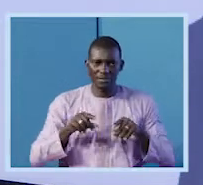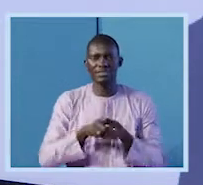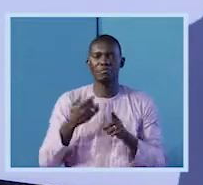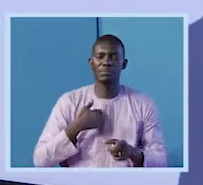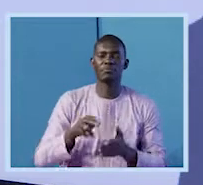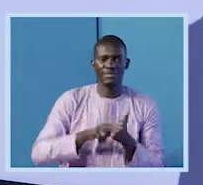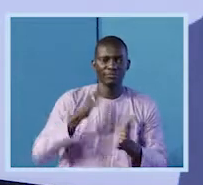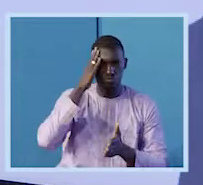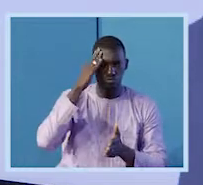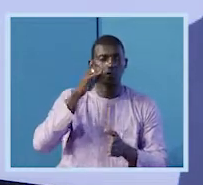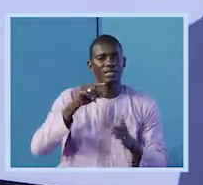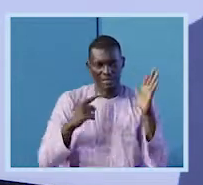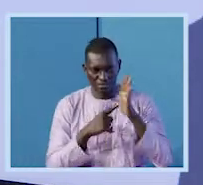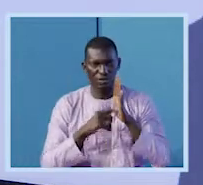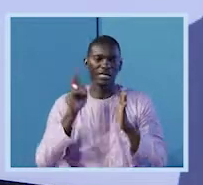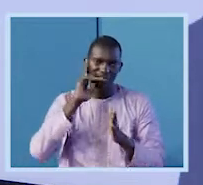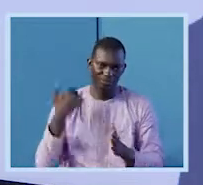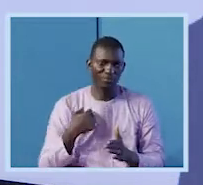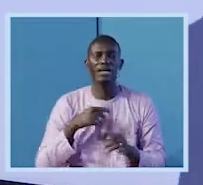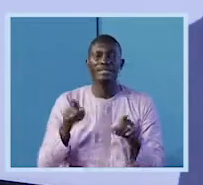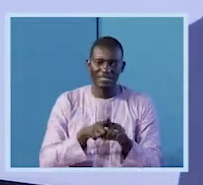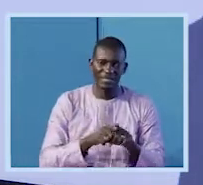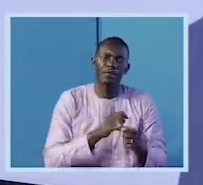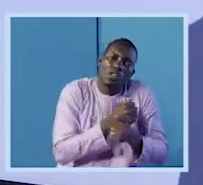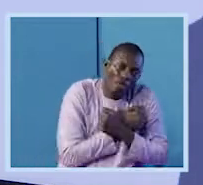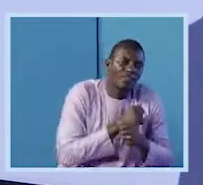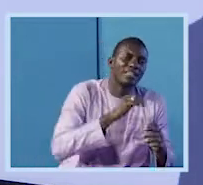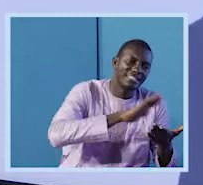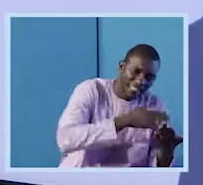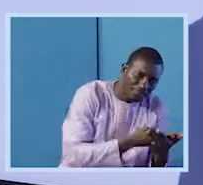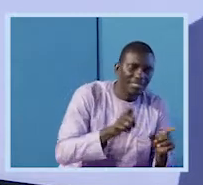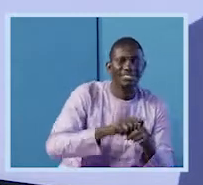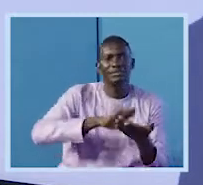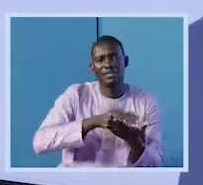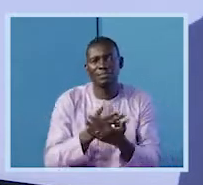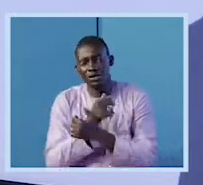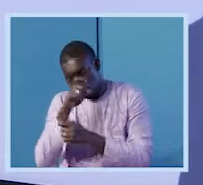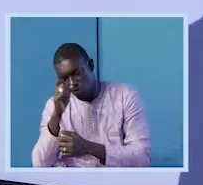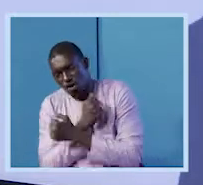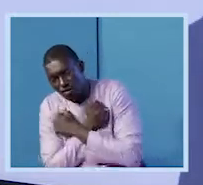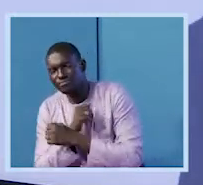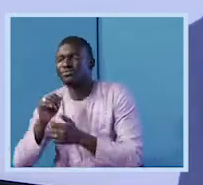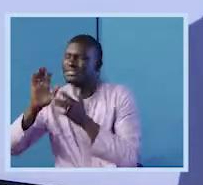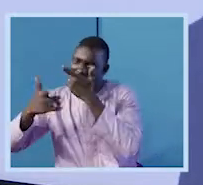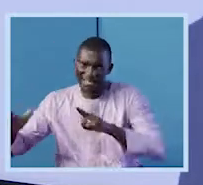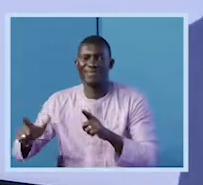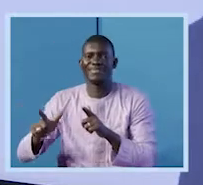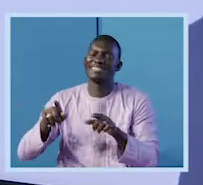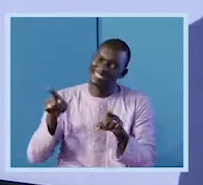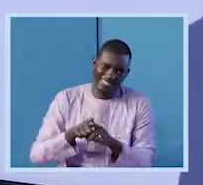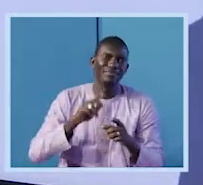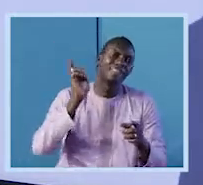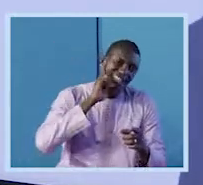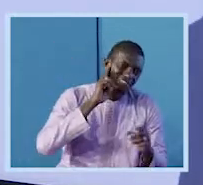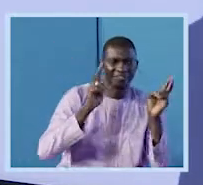know its importance. That deaf people are symbiotic to sign language interpreters. We cannot live without deaf people, and deaf people cannot live without sign language